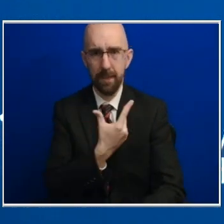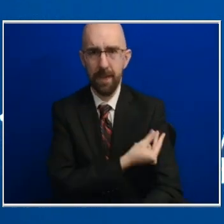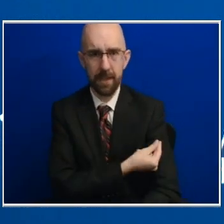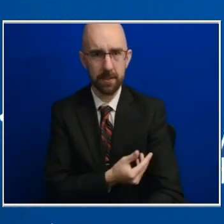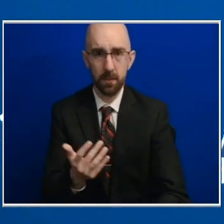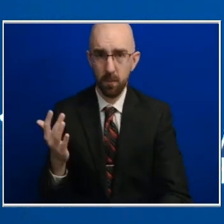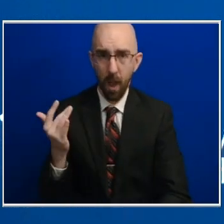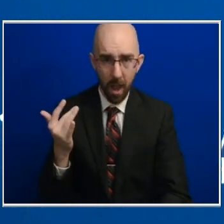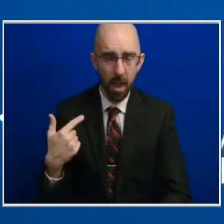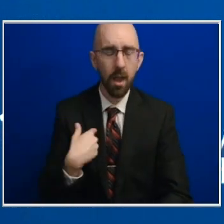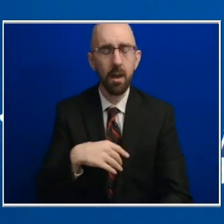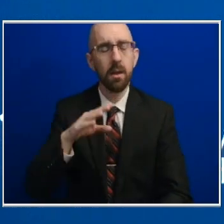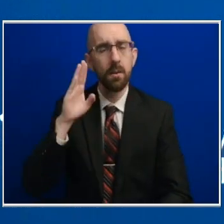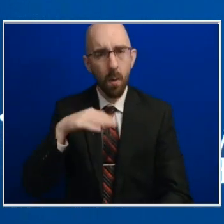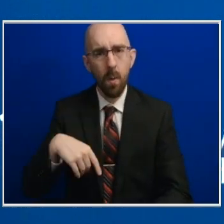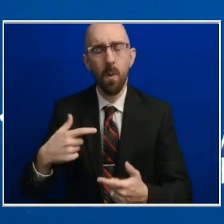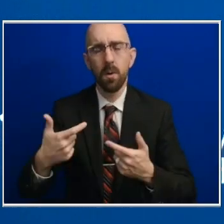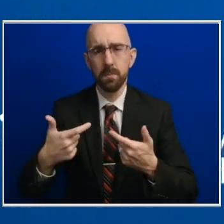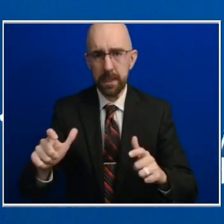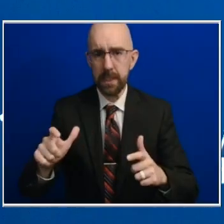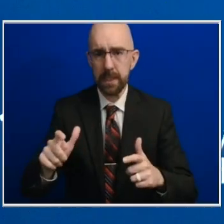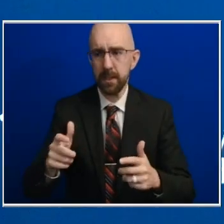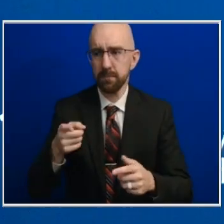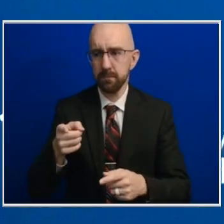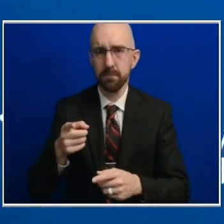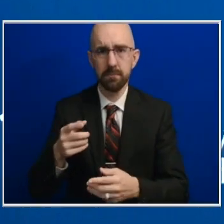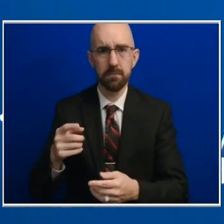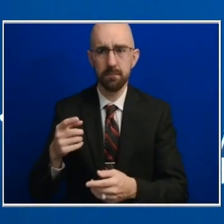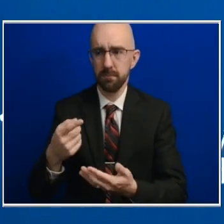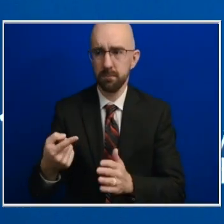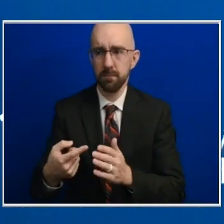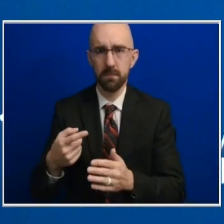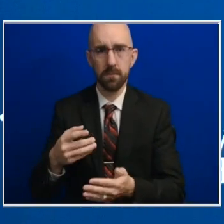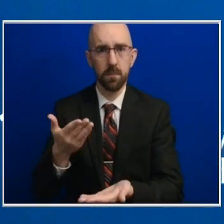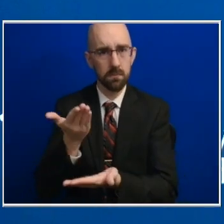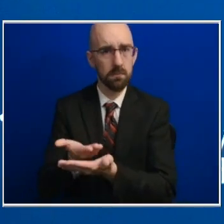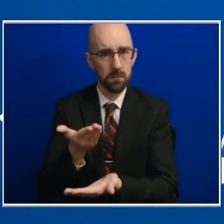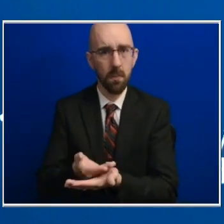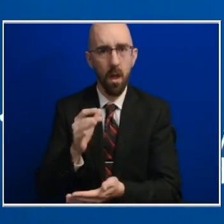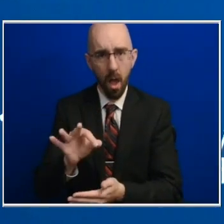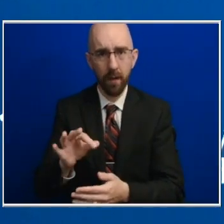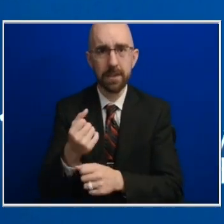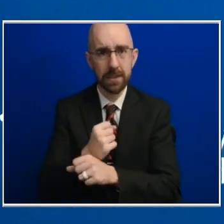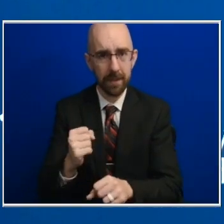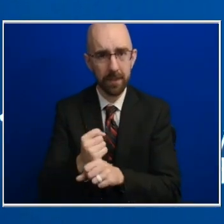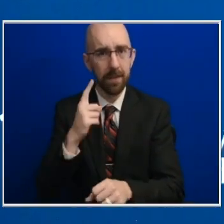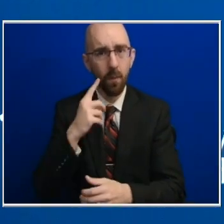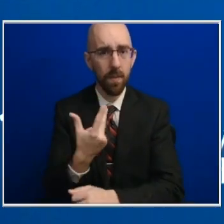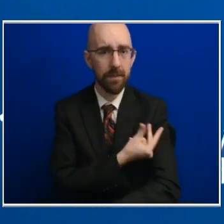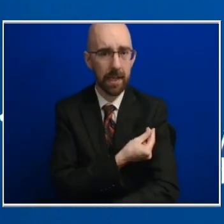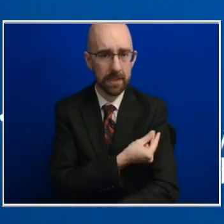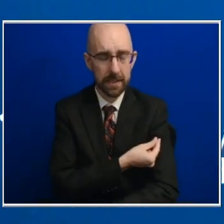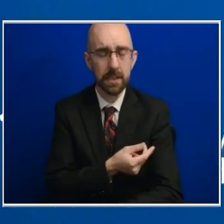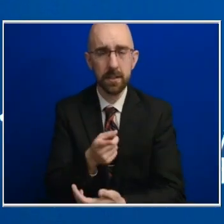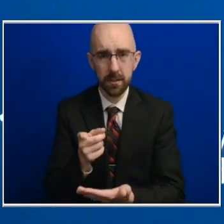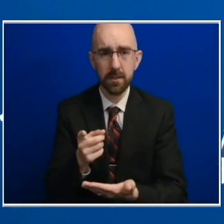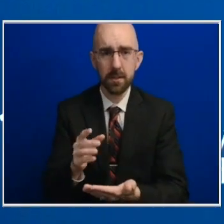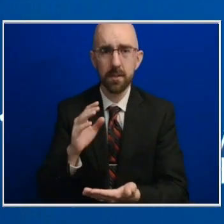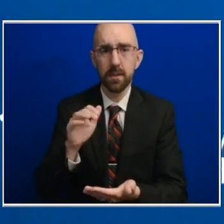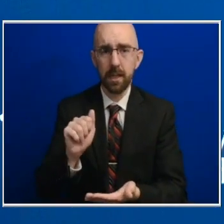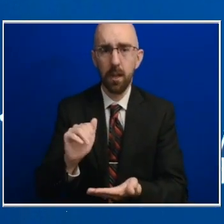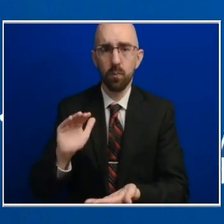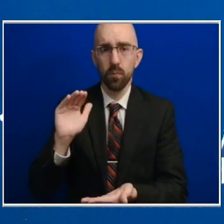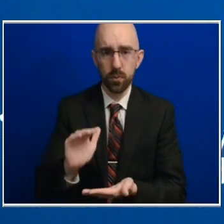there is a great track record of safety and efficacy for this vaccine to help reduce your chance